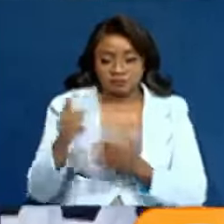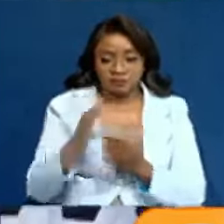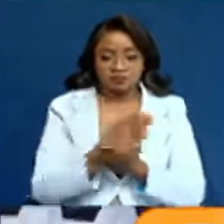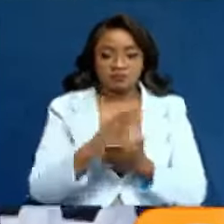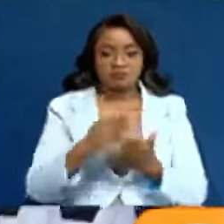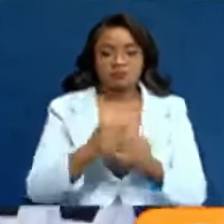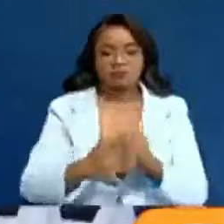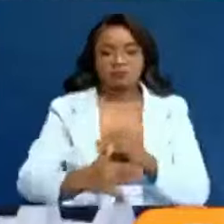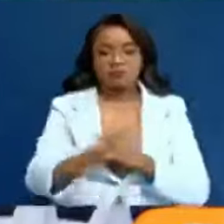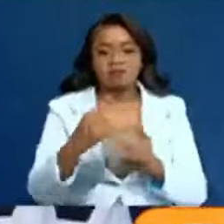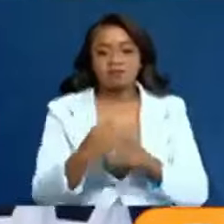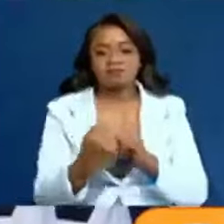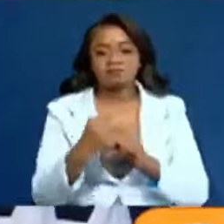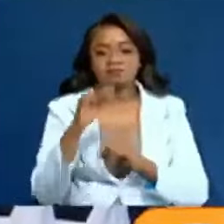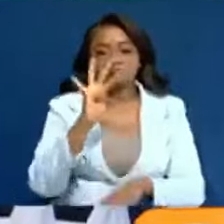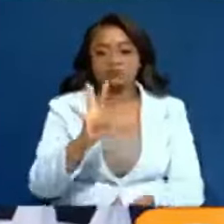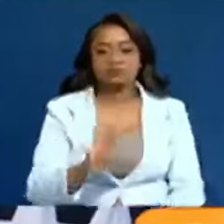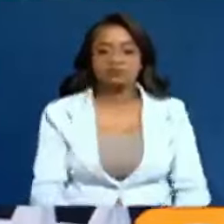4 years.